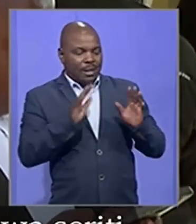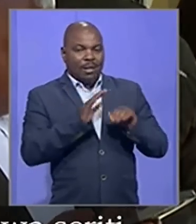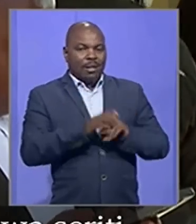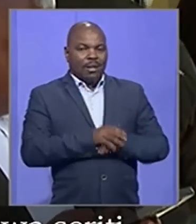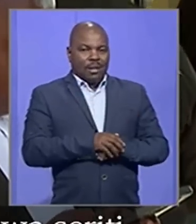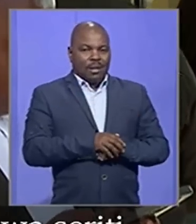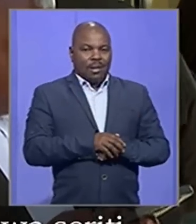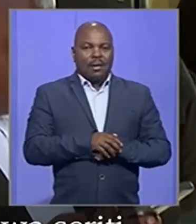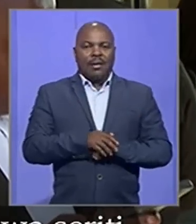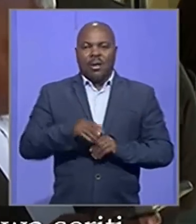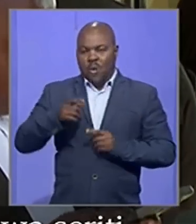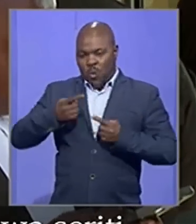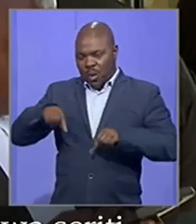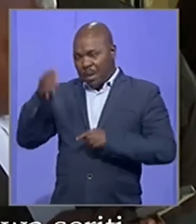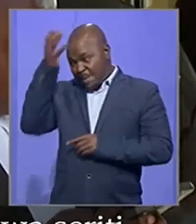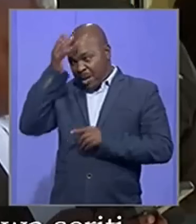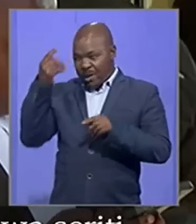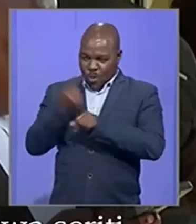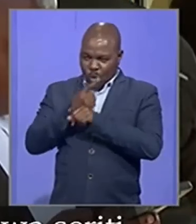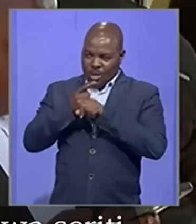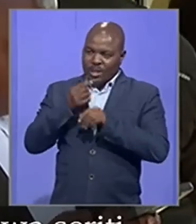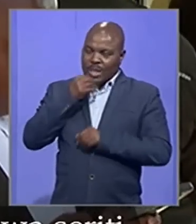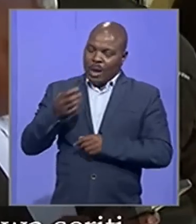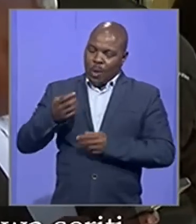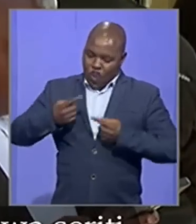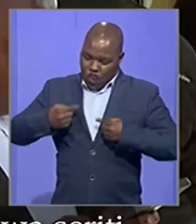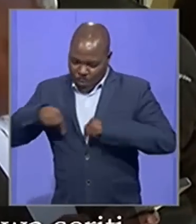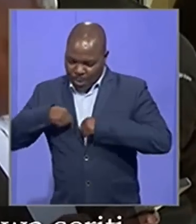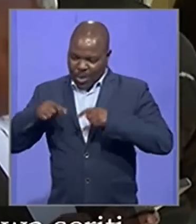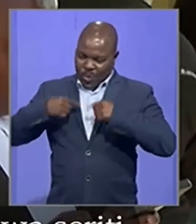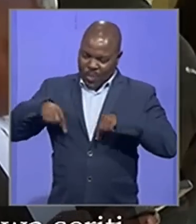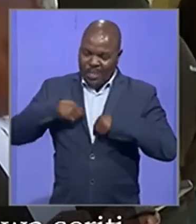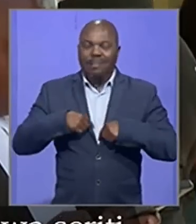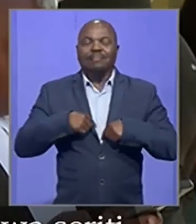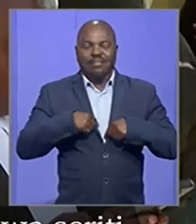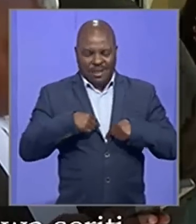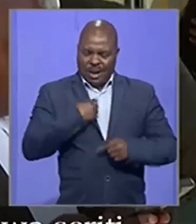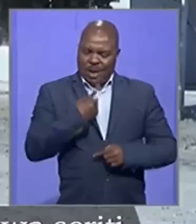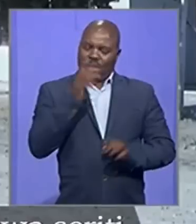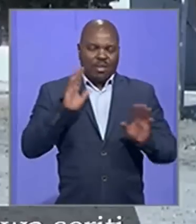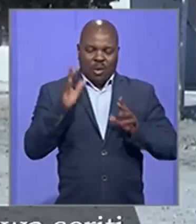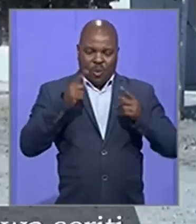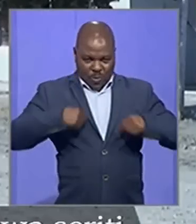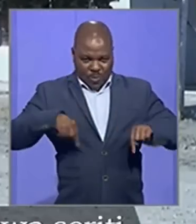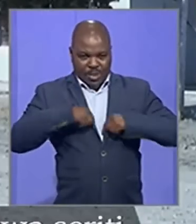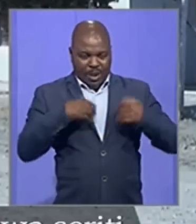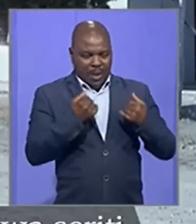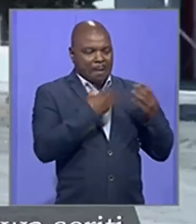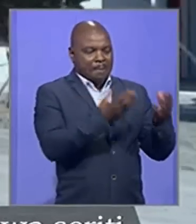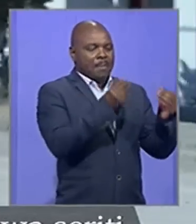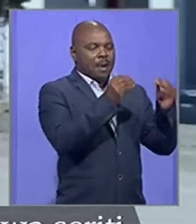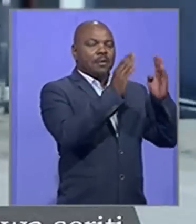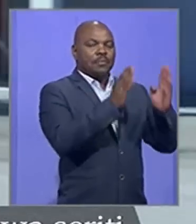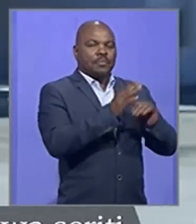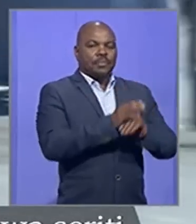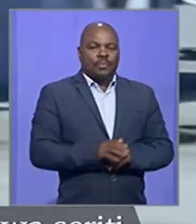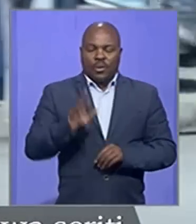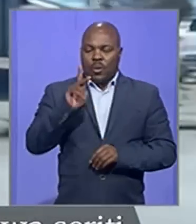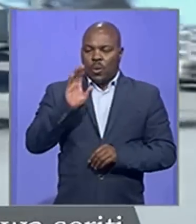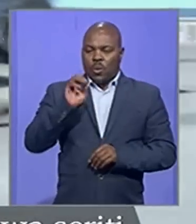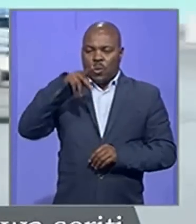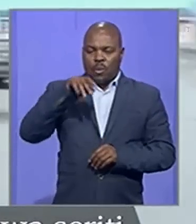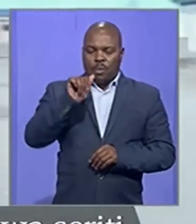bua monata ba re. Seo re leng ga latlhelwa ke sona. Re a se fumana. Masepala wa Kopanong o re se ga se